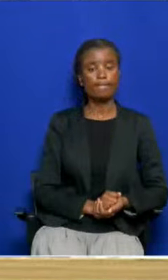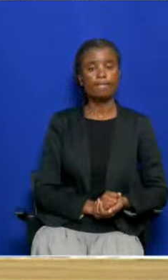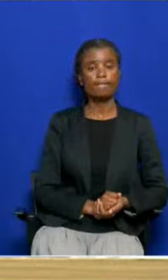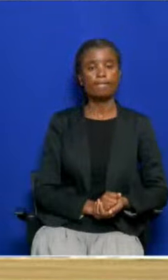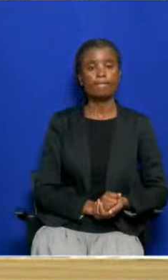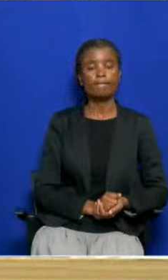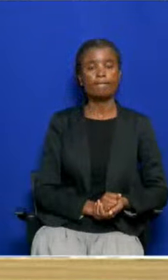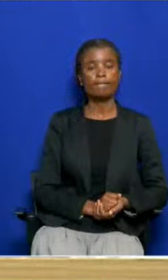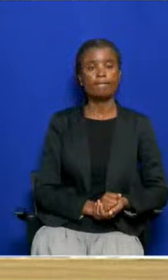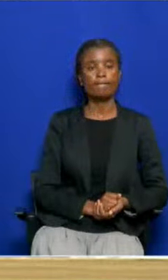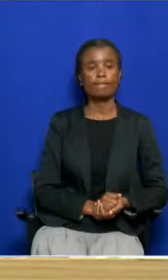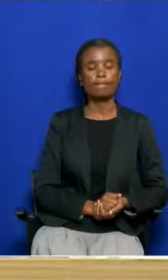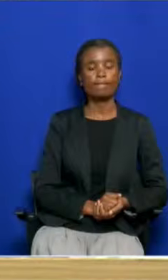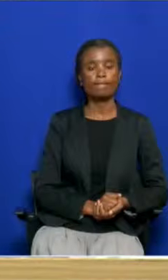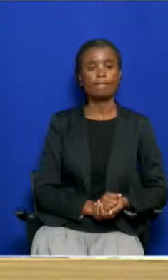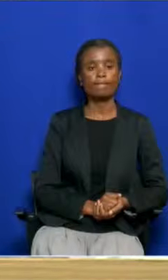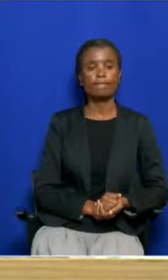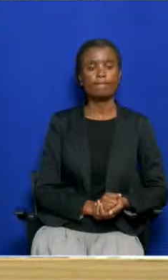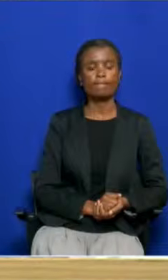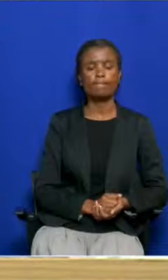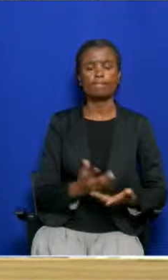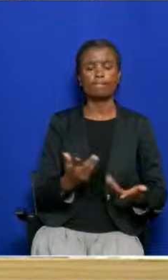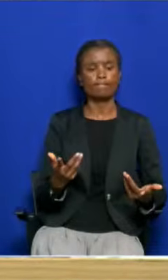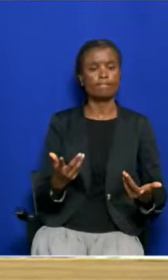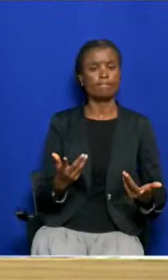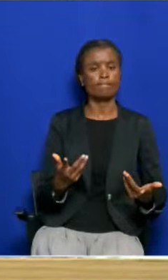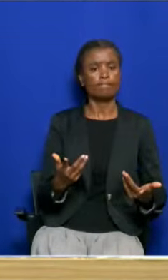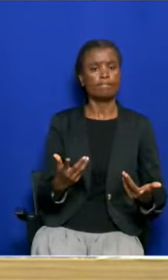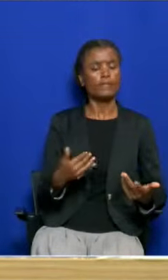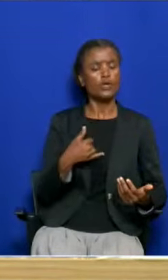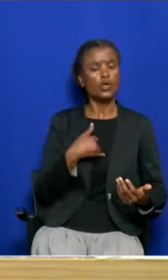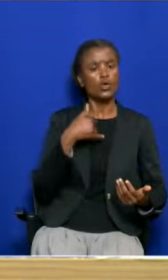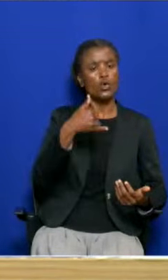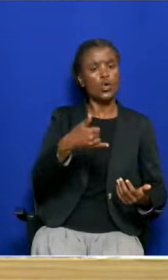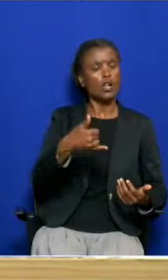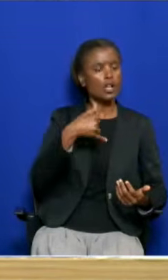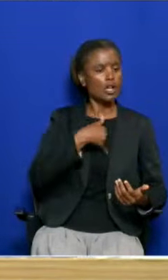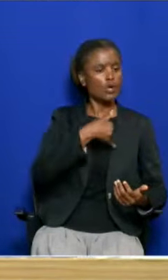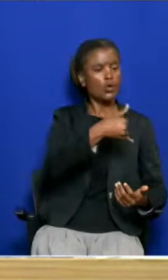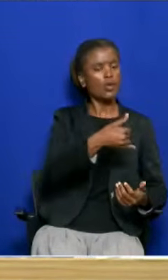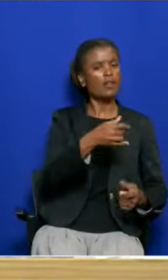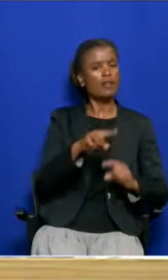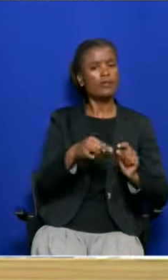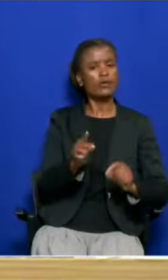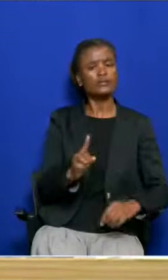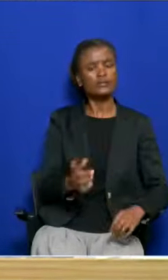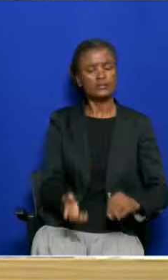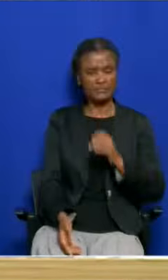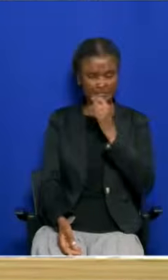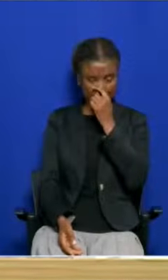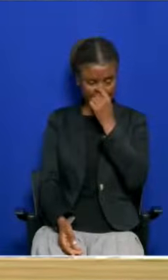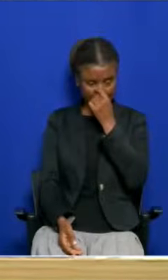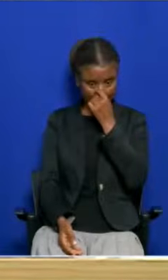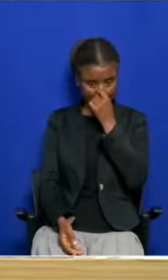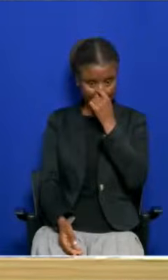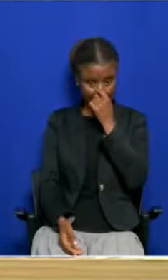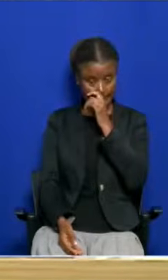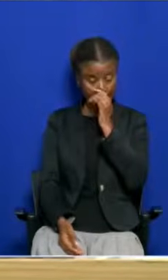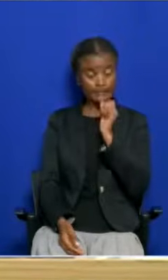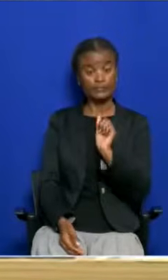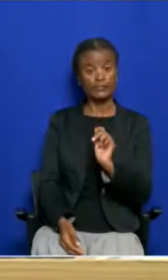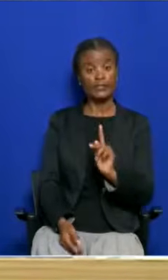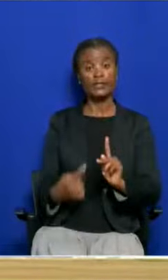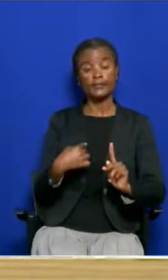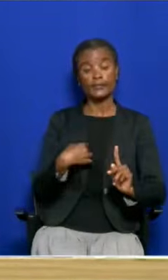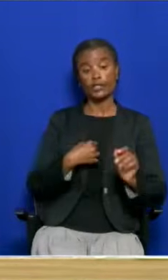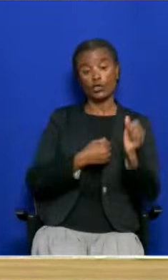What was it that you were calling about? Okay. I was at my office.